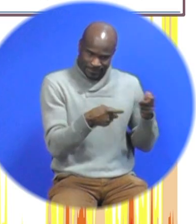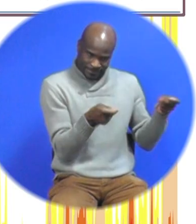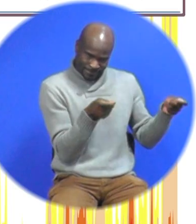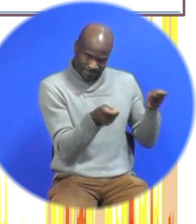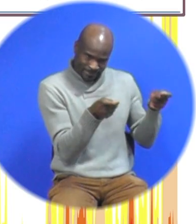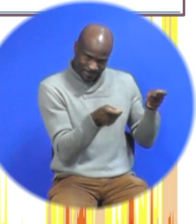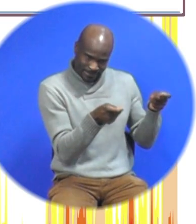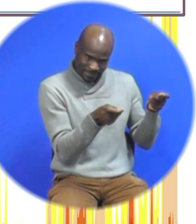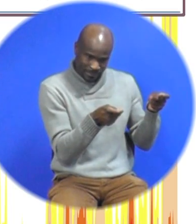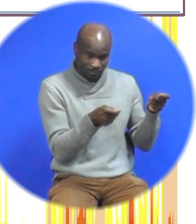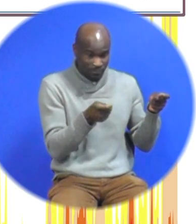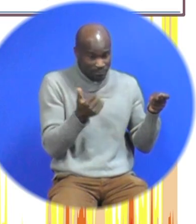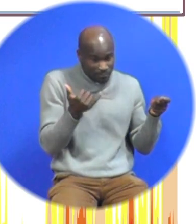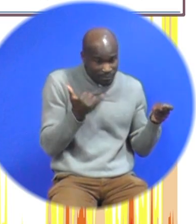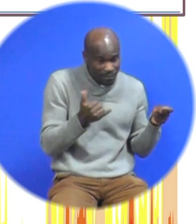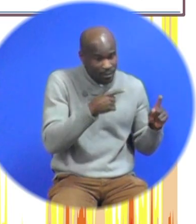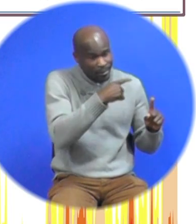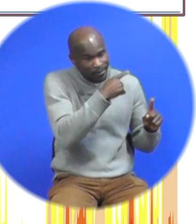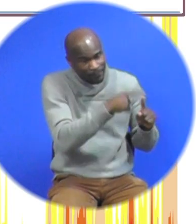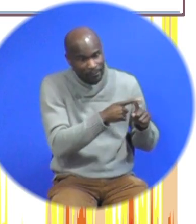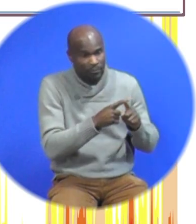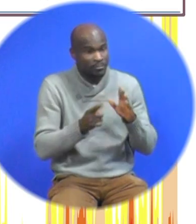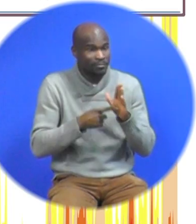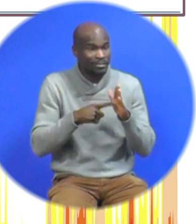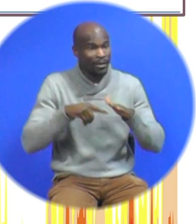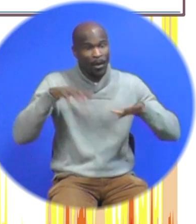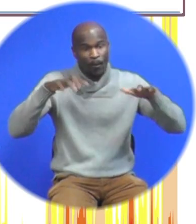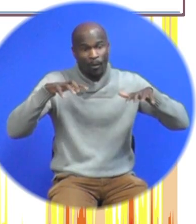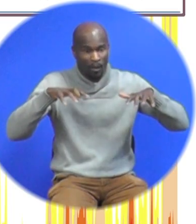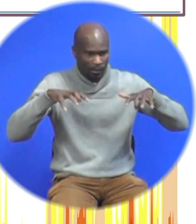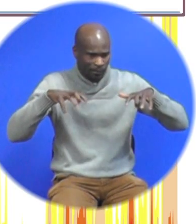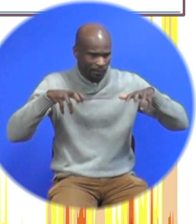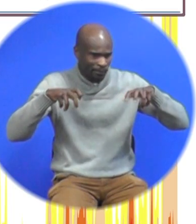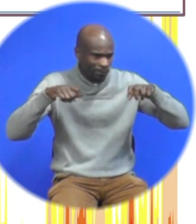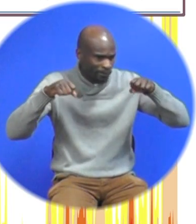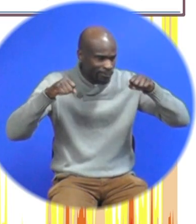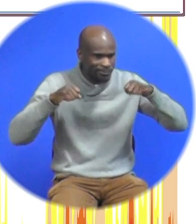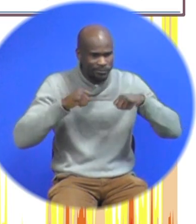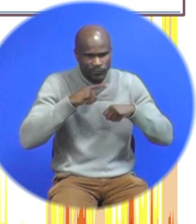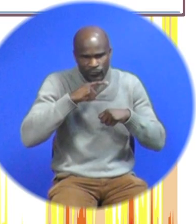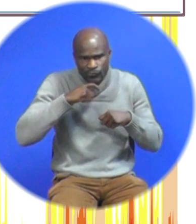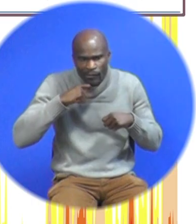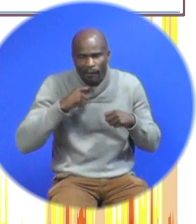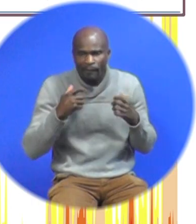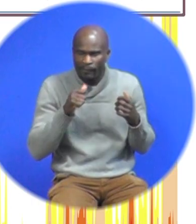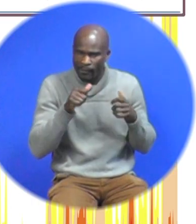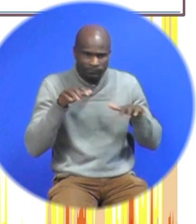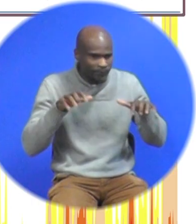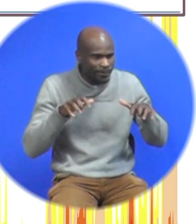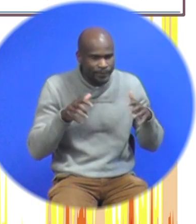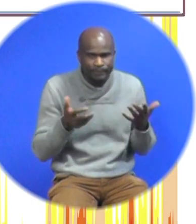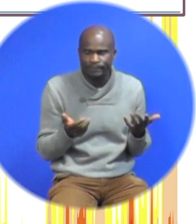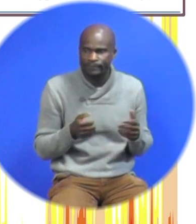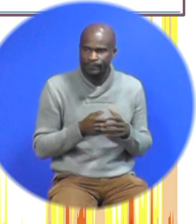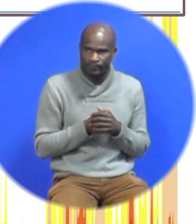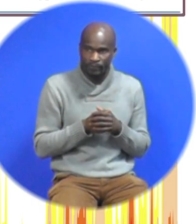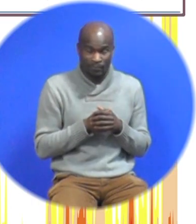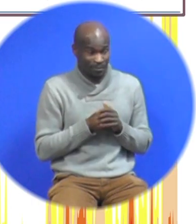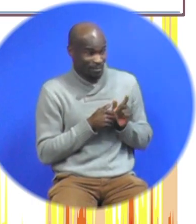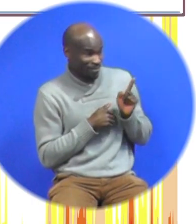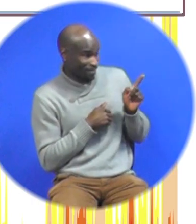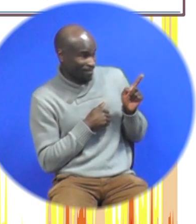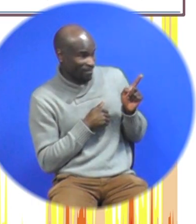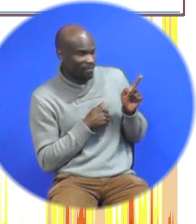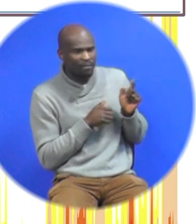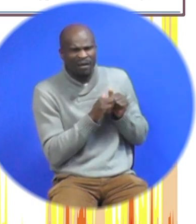And then you throw in conditions like drought conditions, right? What does that mean for us? Well, this chart that I'm showing you, the way to read this